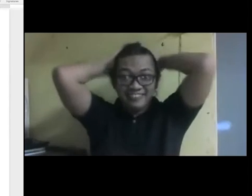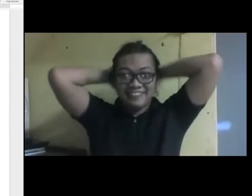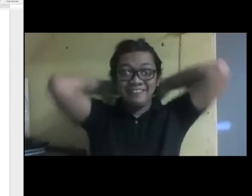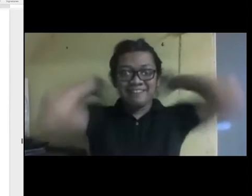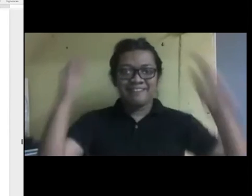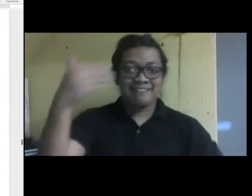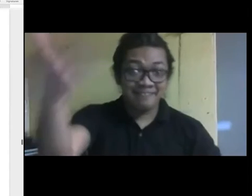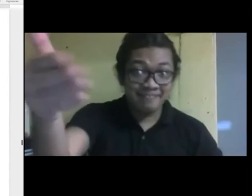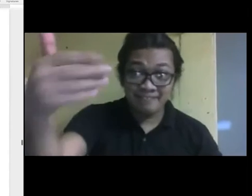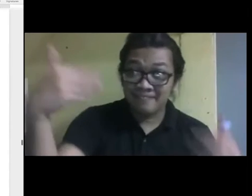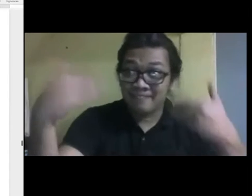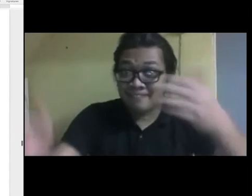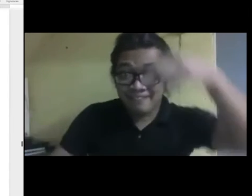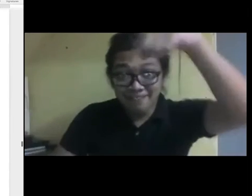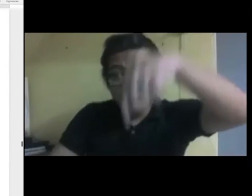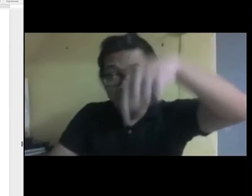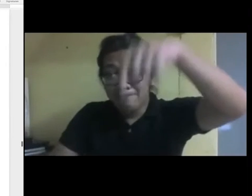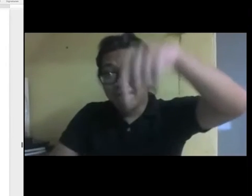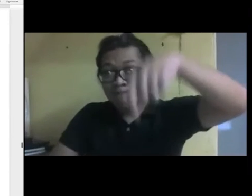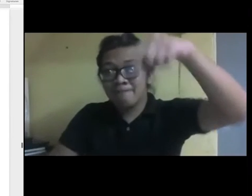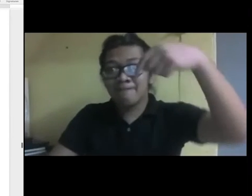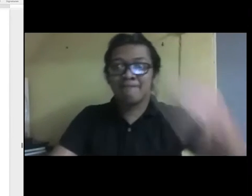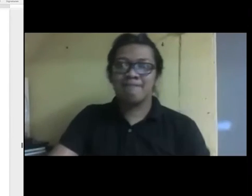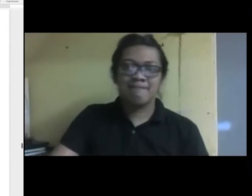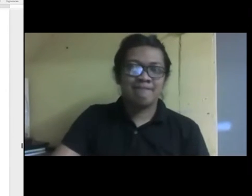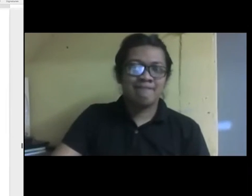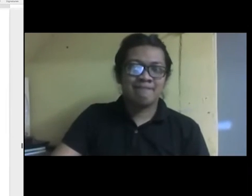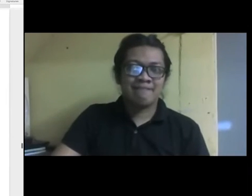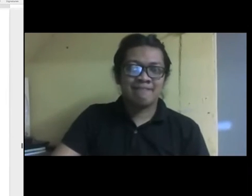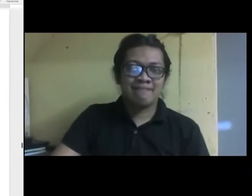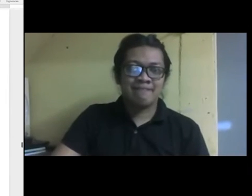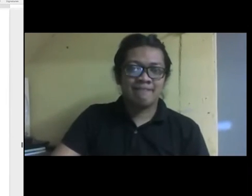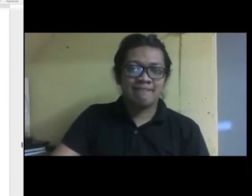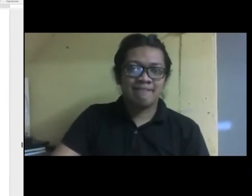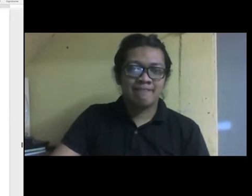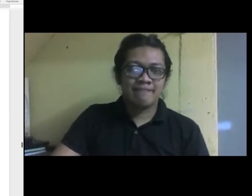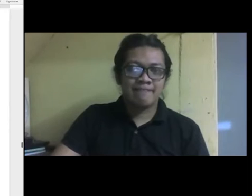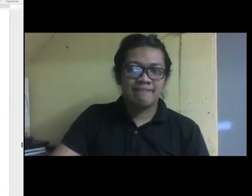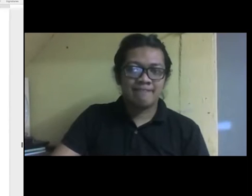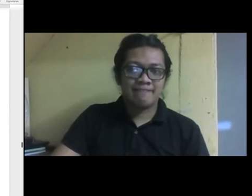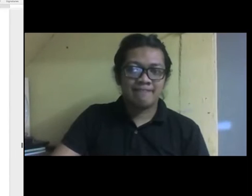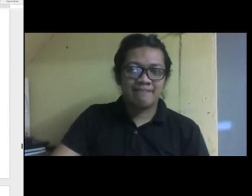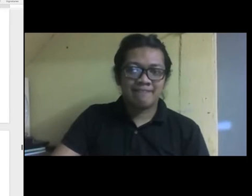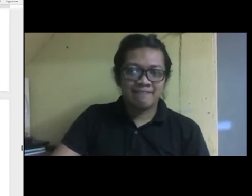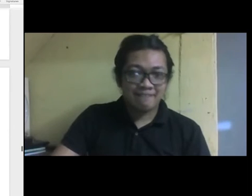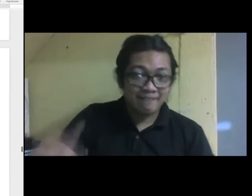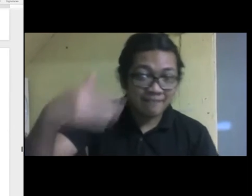Should we go to Nat? Okay. All right. Let's go down.